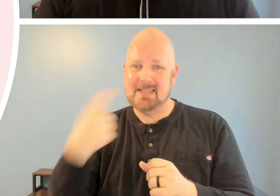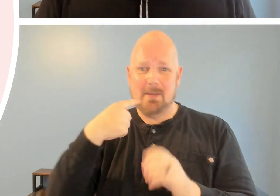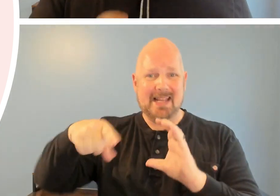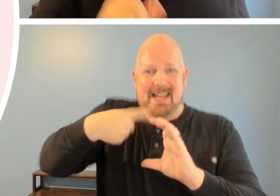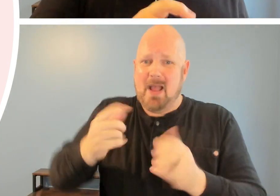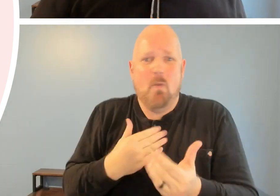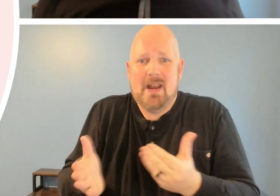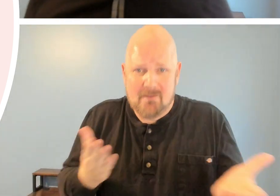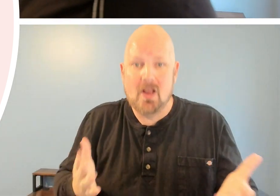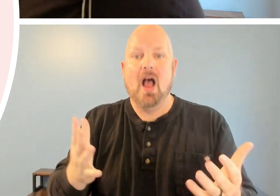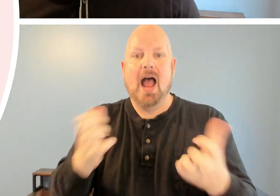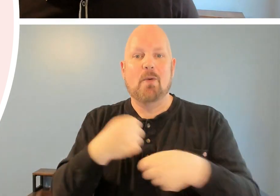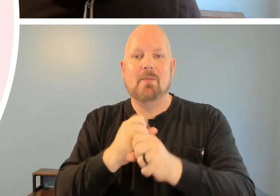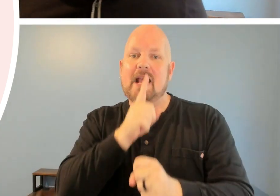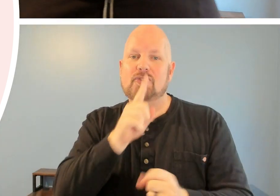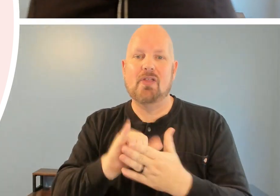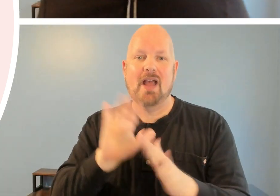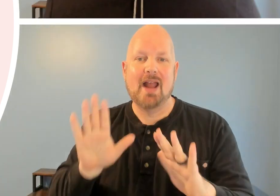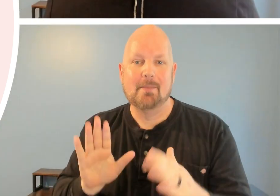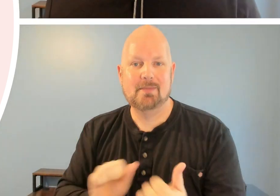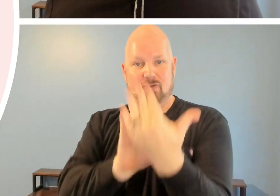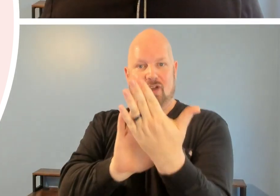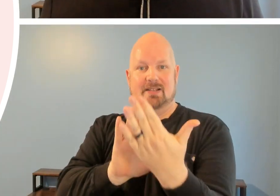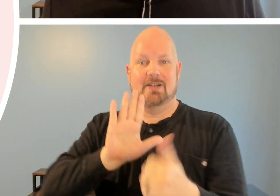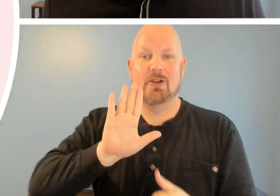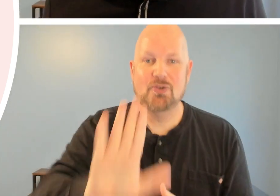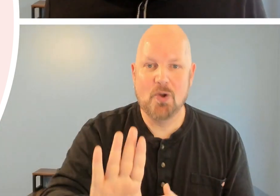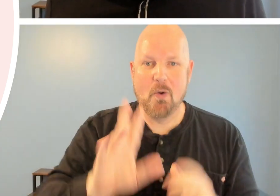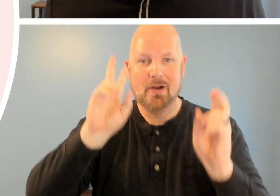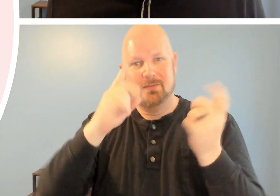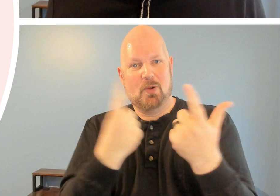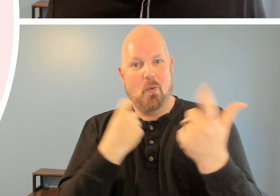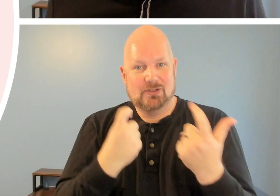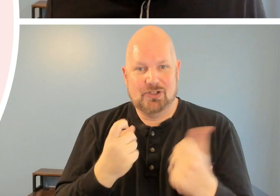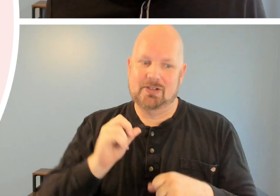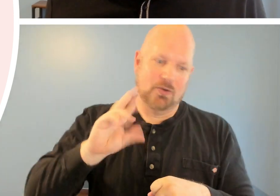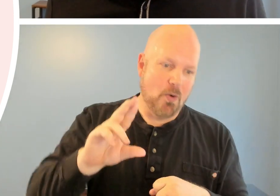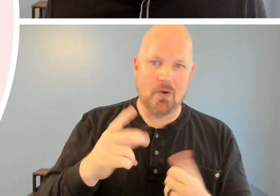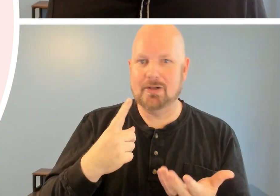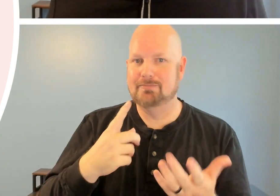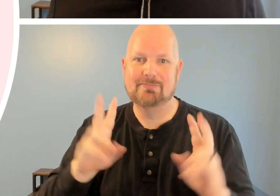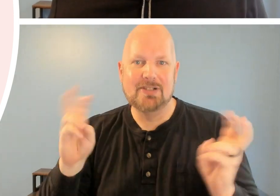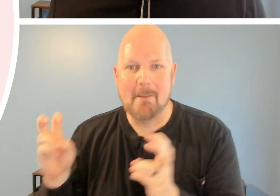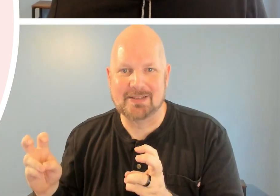sure that I'm addressing your concerns and your issues as we move forward in these discussions as well. Hey, have a wonderful